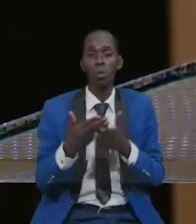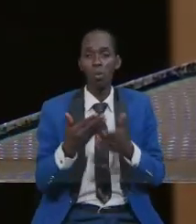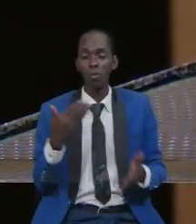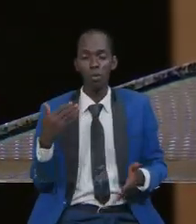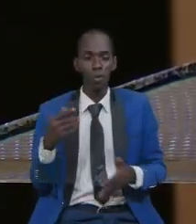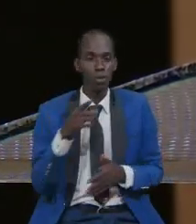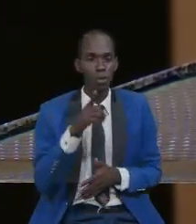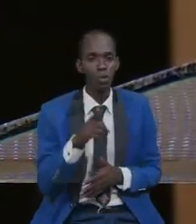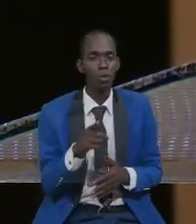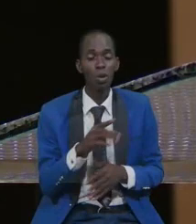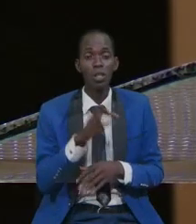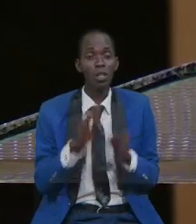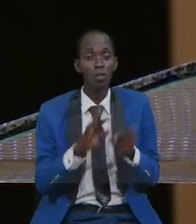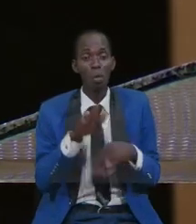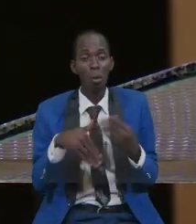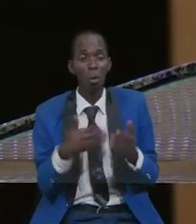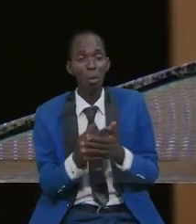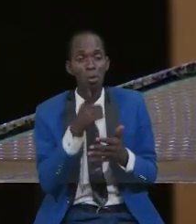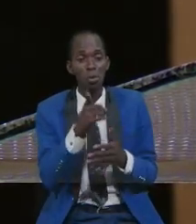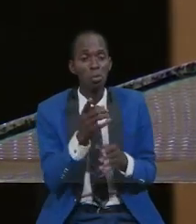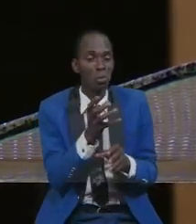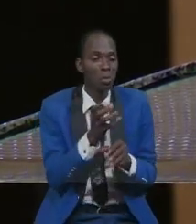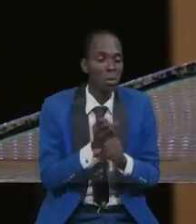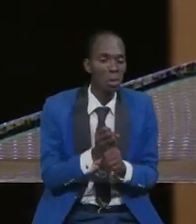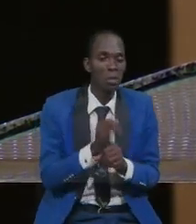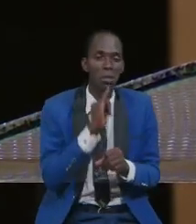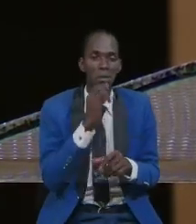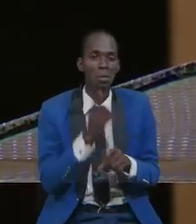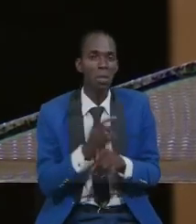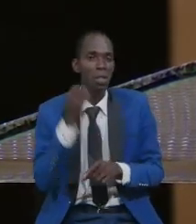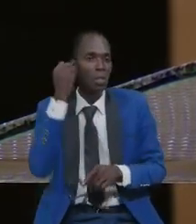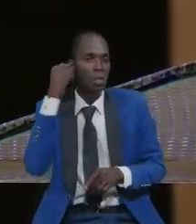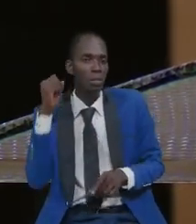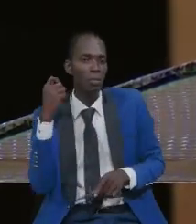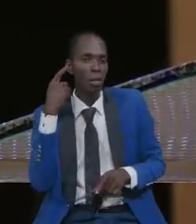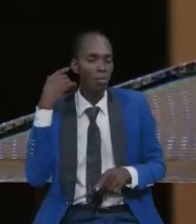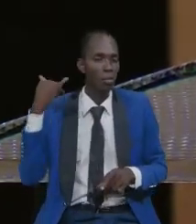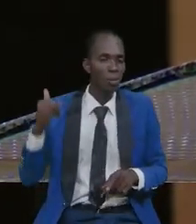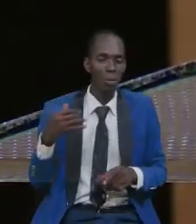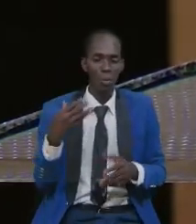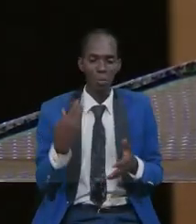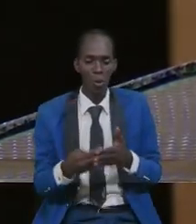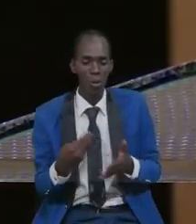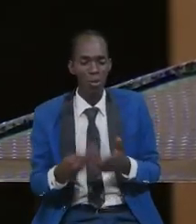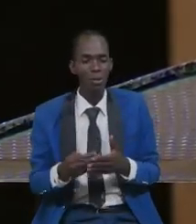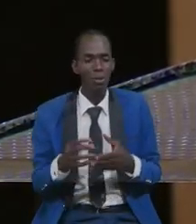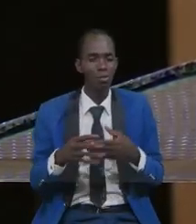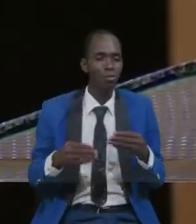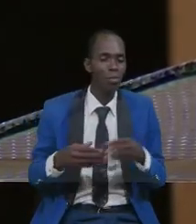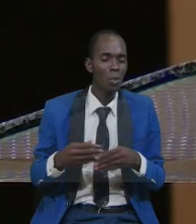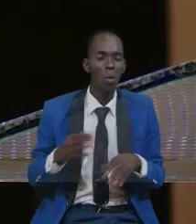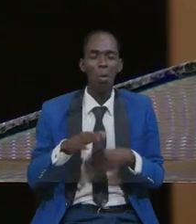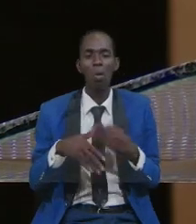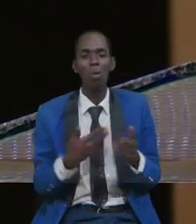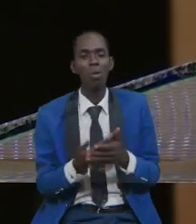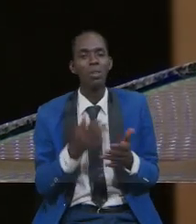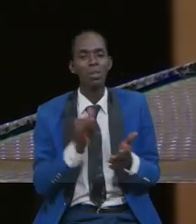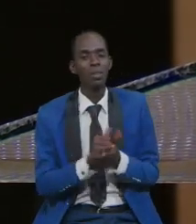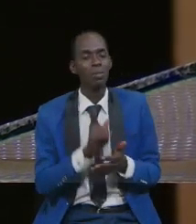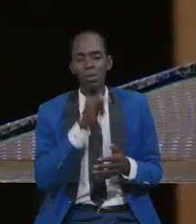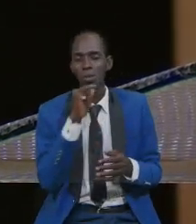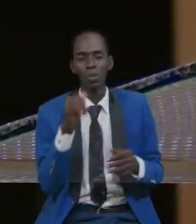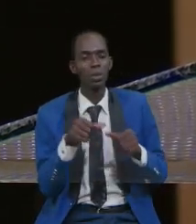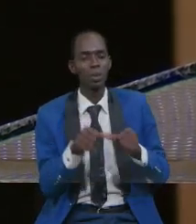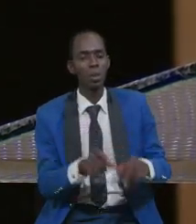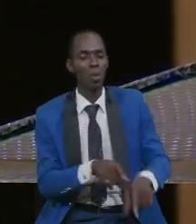the gold and the silver, the currency and the money and all that. That thing doesn't last. How many years are you going to